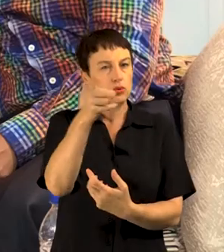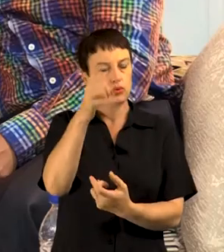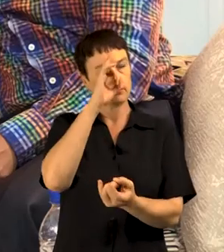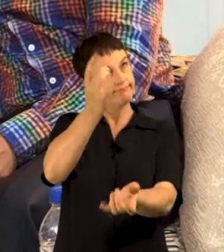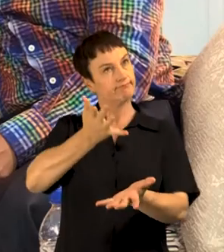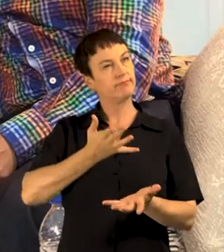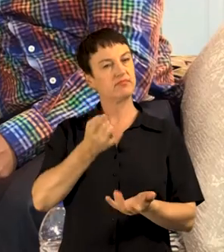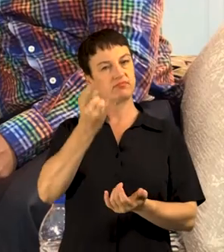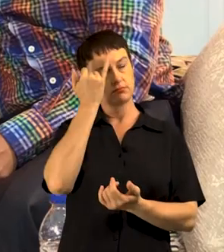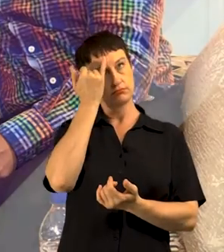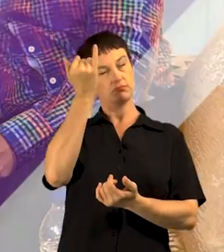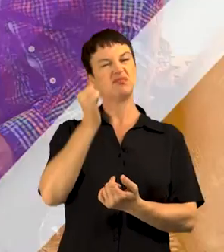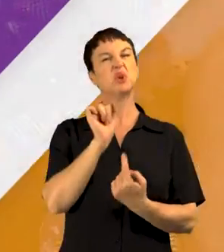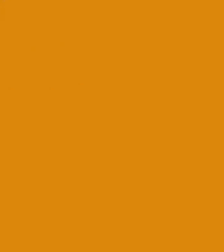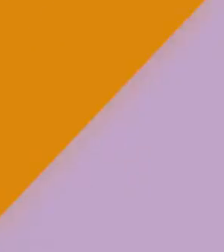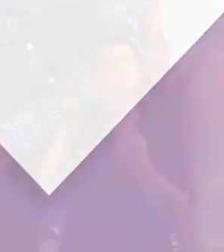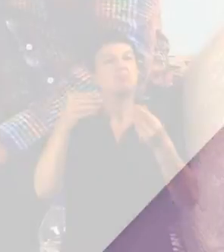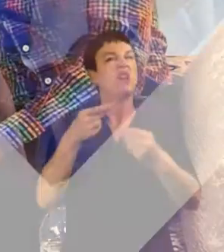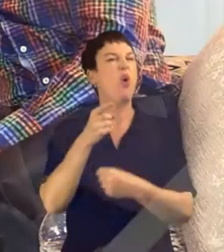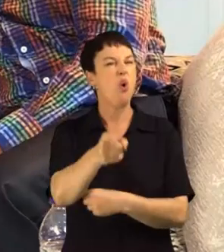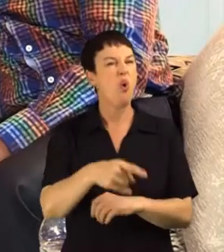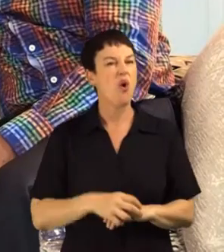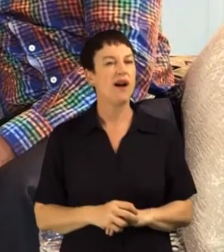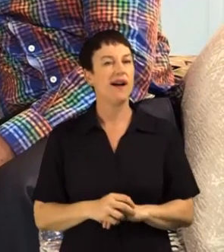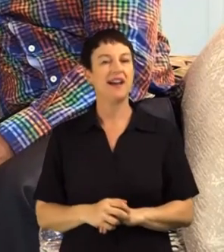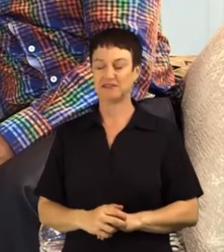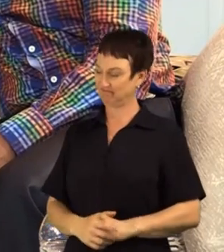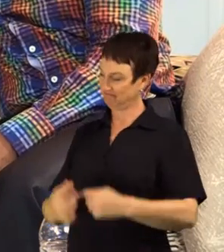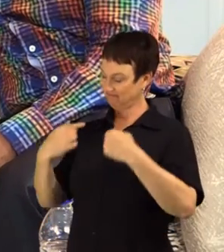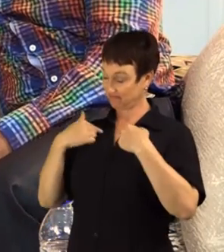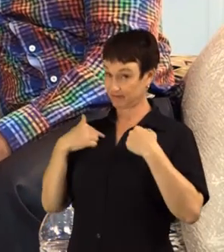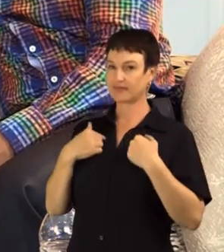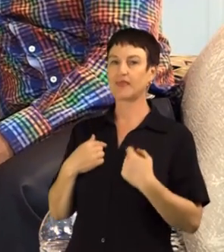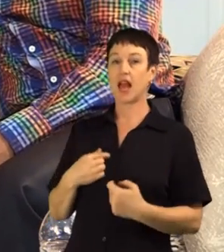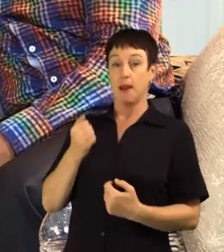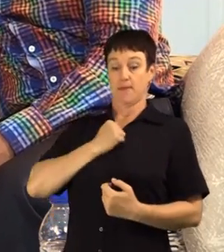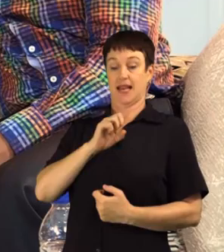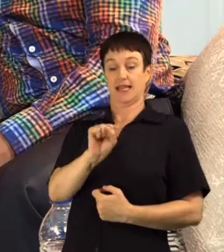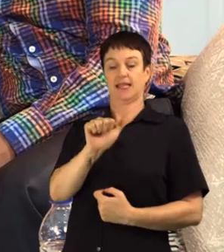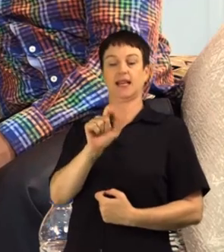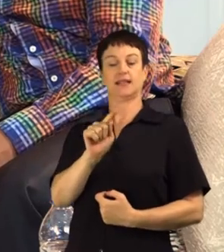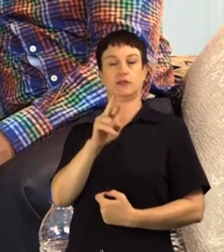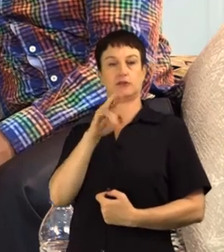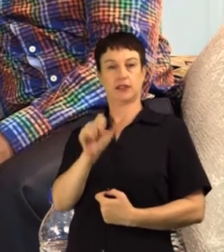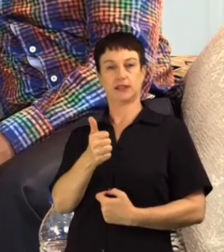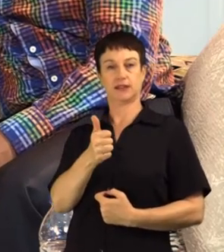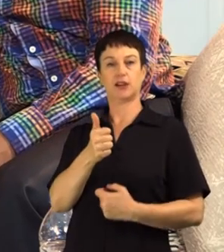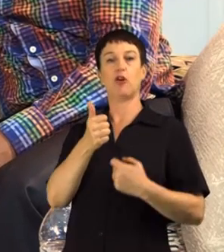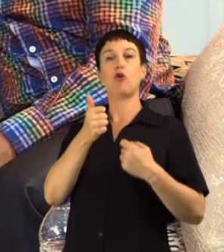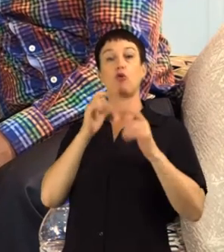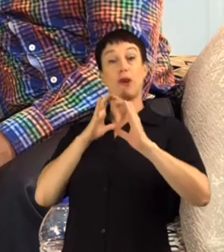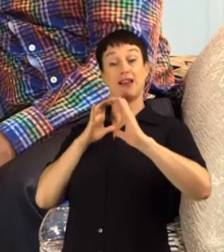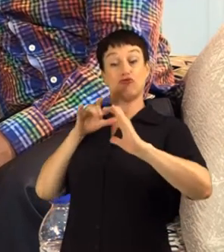insight on what your business is all about. Okay. Satwex Communications, we specialize